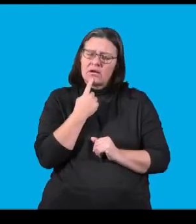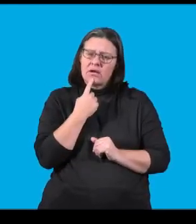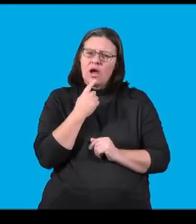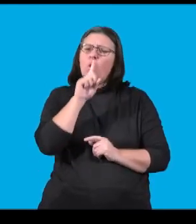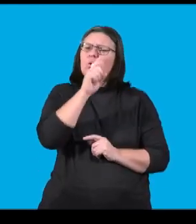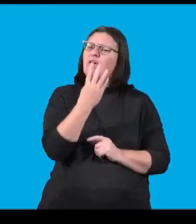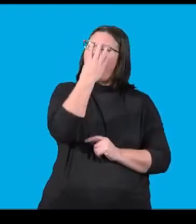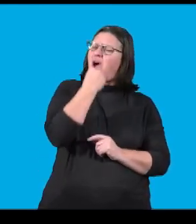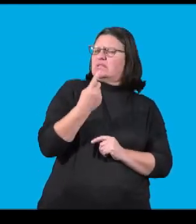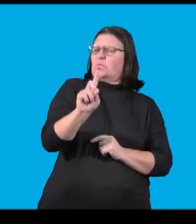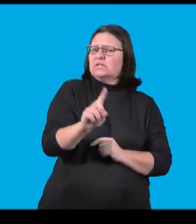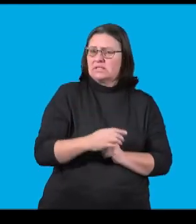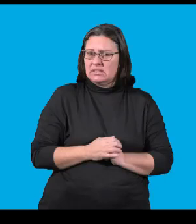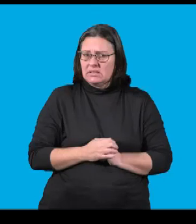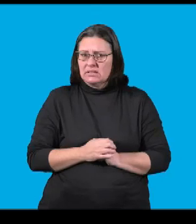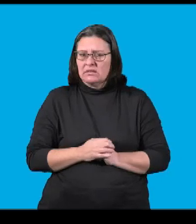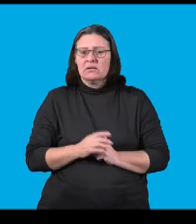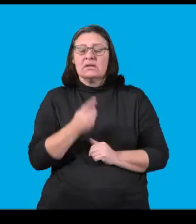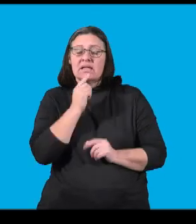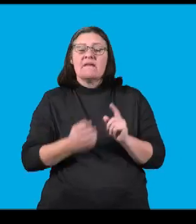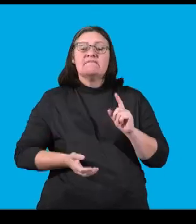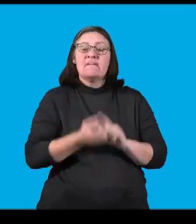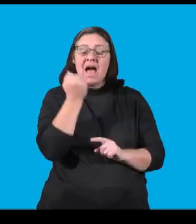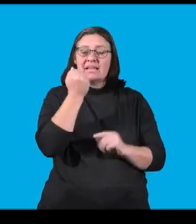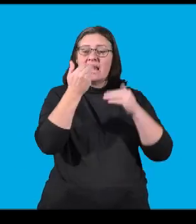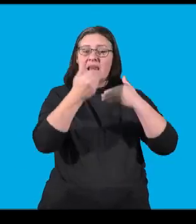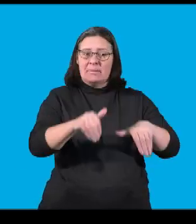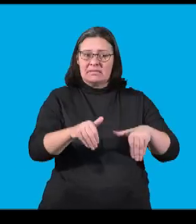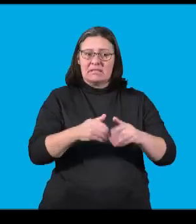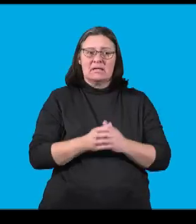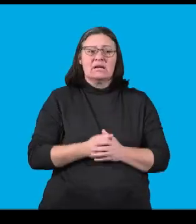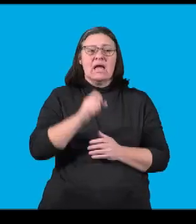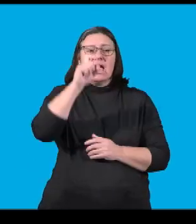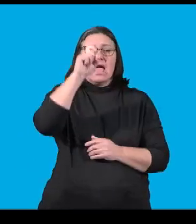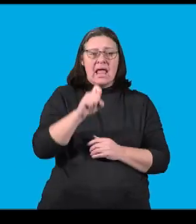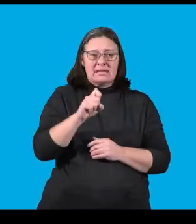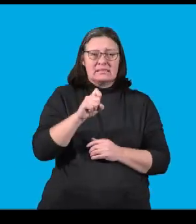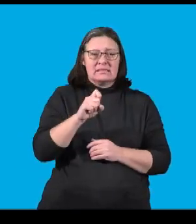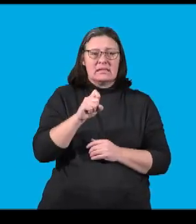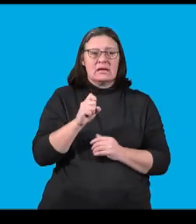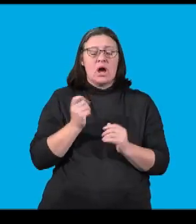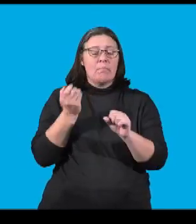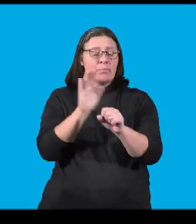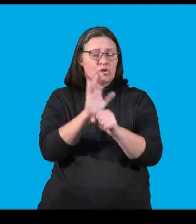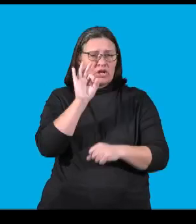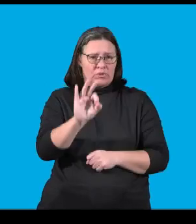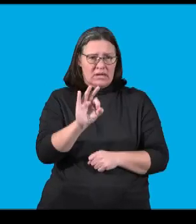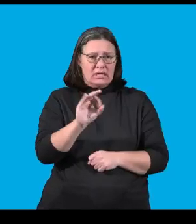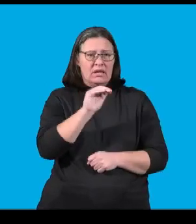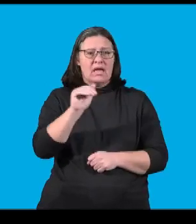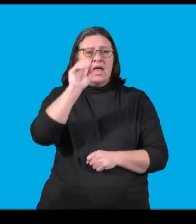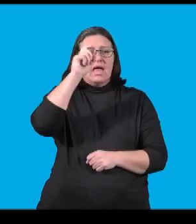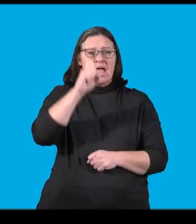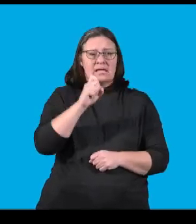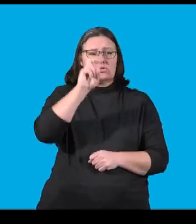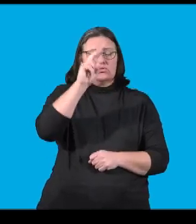first need to understand what is the question asking. So the question says, find the limit as x approaches 3 of x